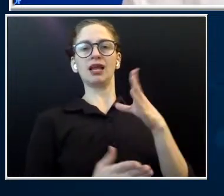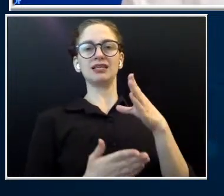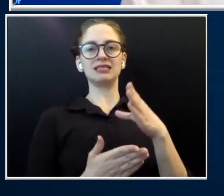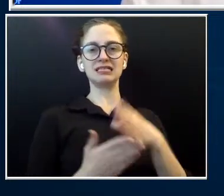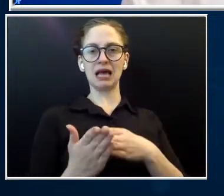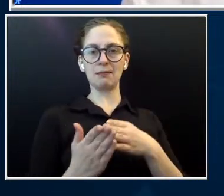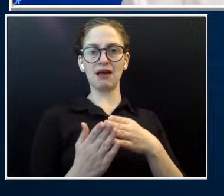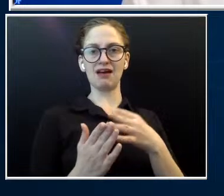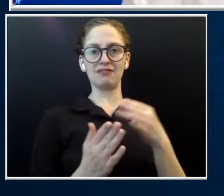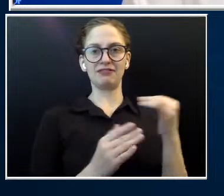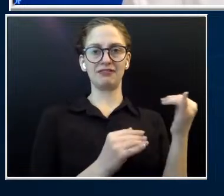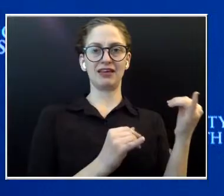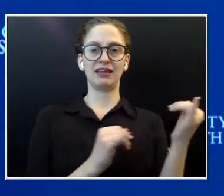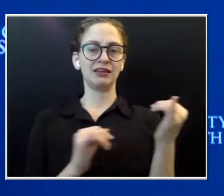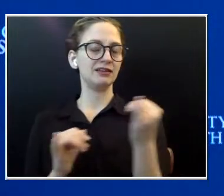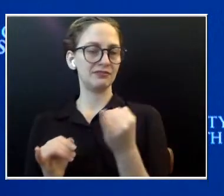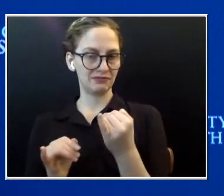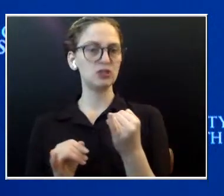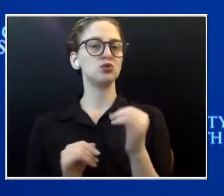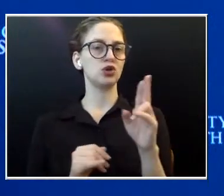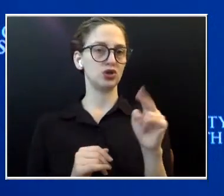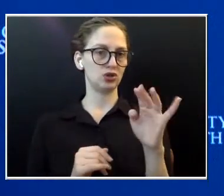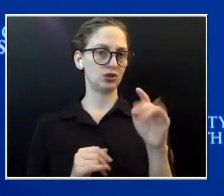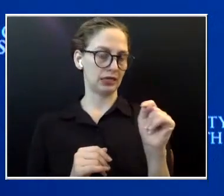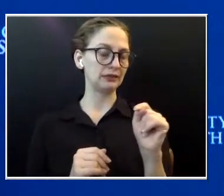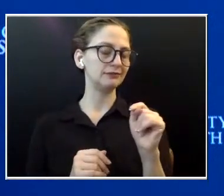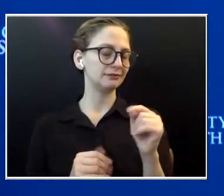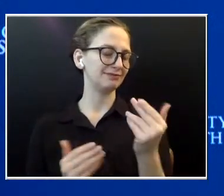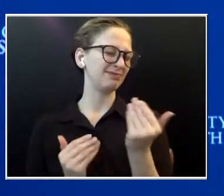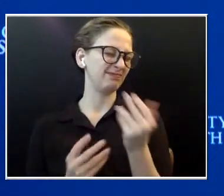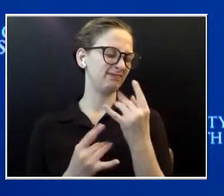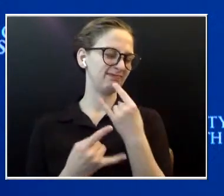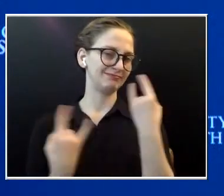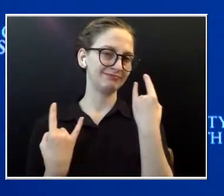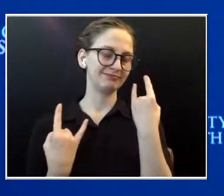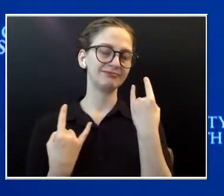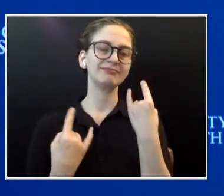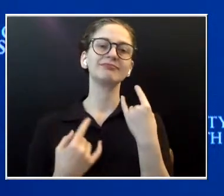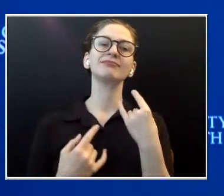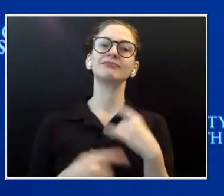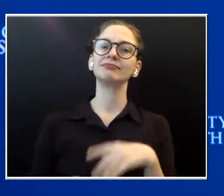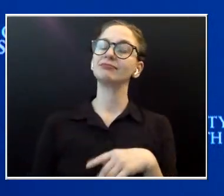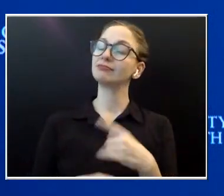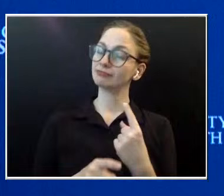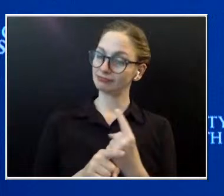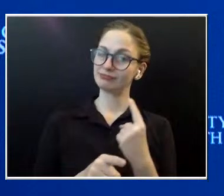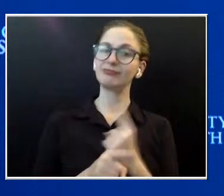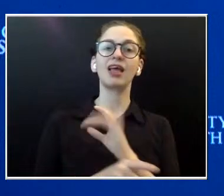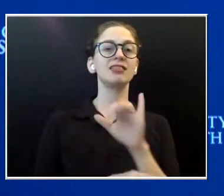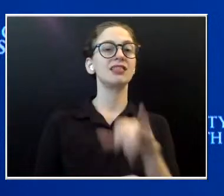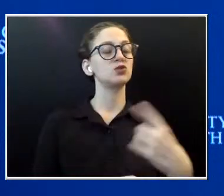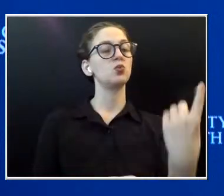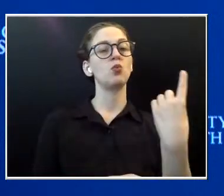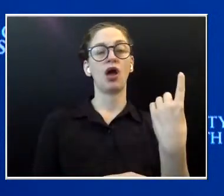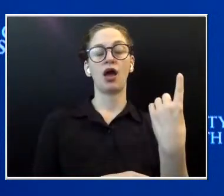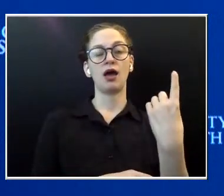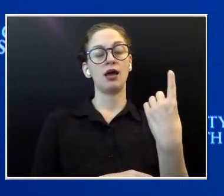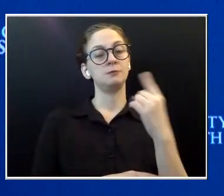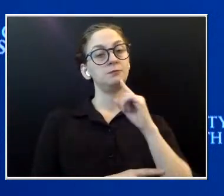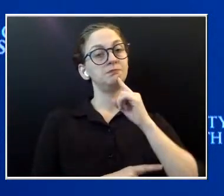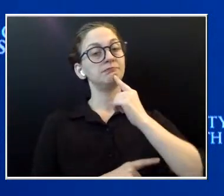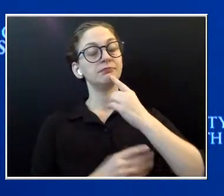sick. I think that's the biggest thing, and that is one of the major measures that we can use, this anecdotal